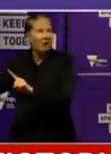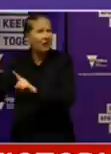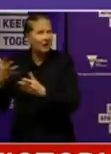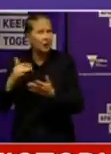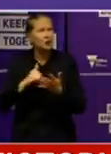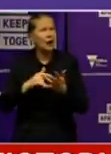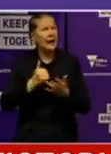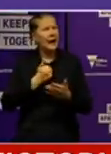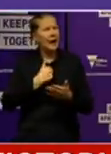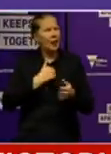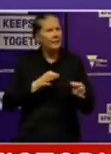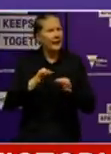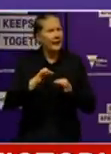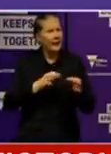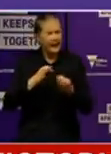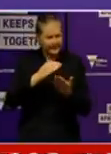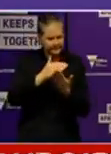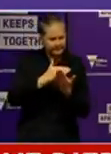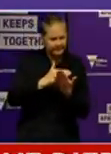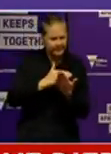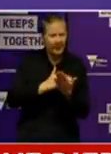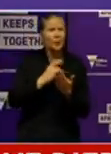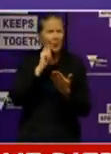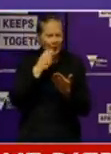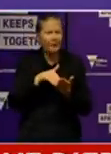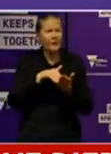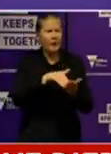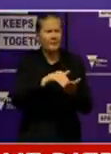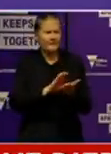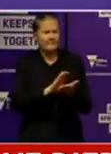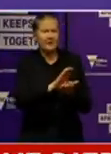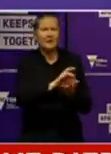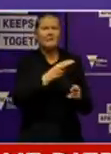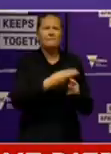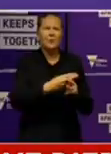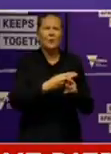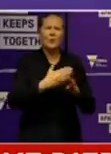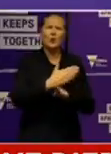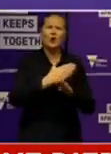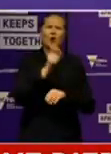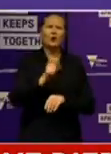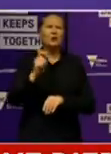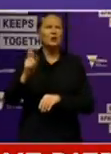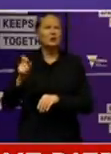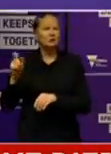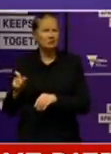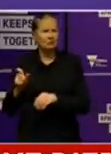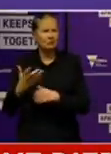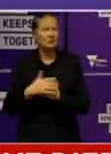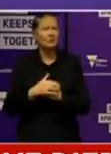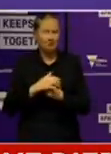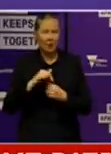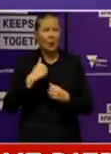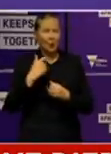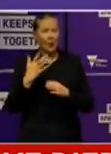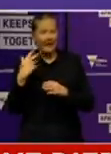involve workforce funding support. The federal government will be providing funding as the funder of this system